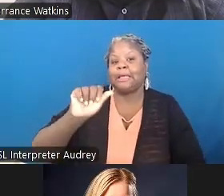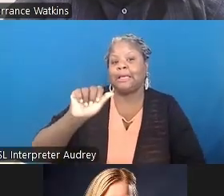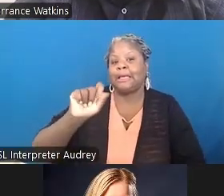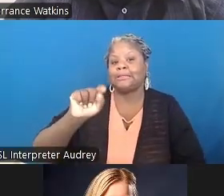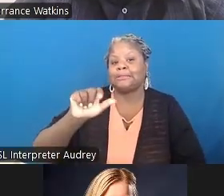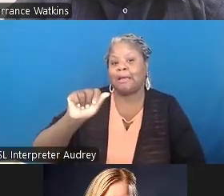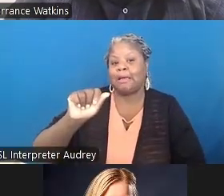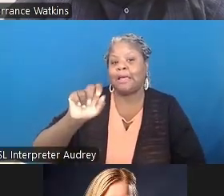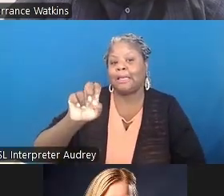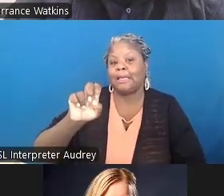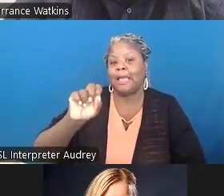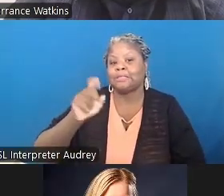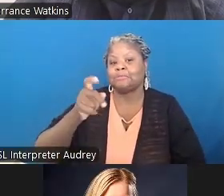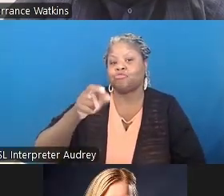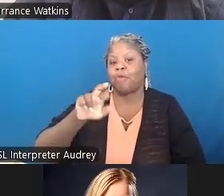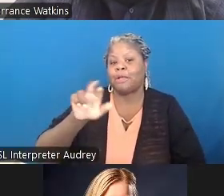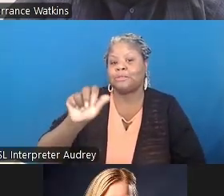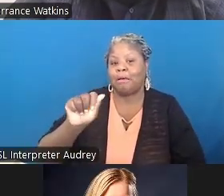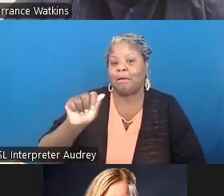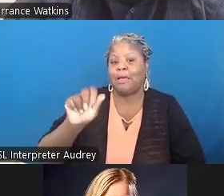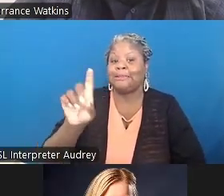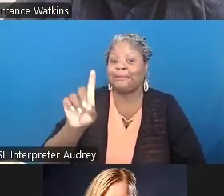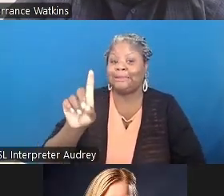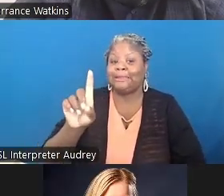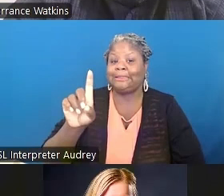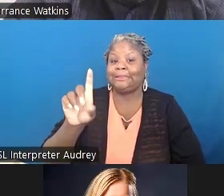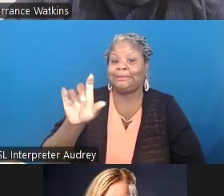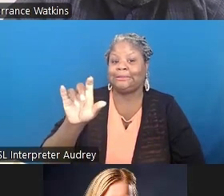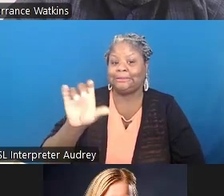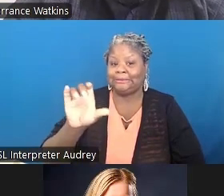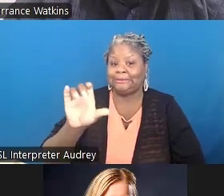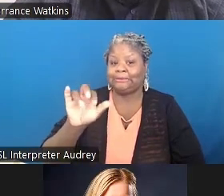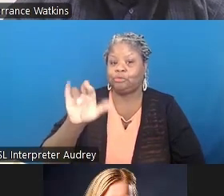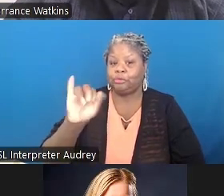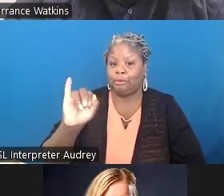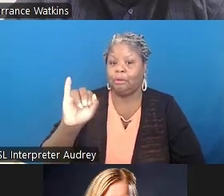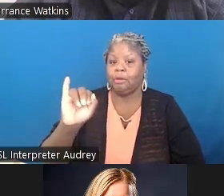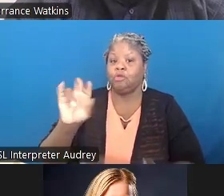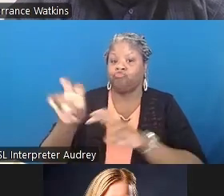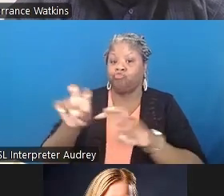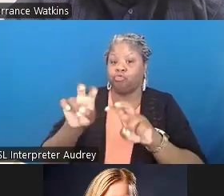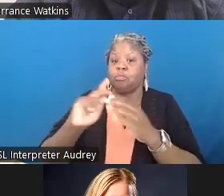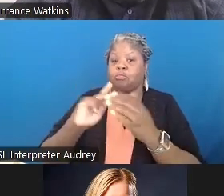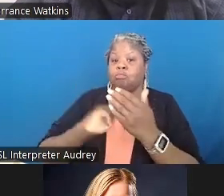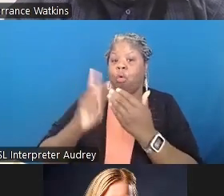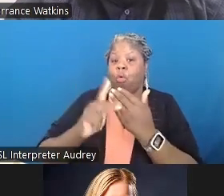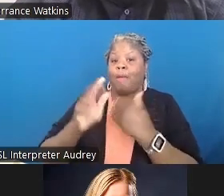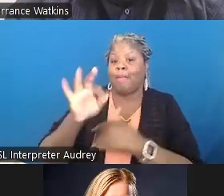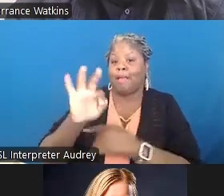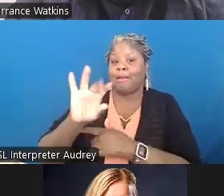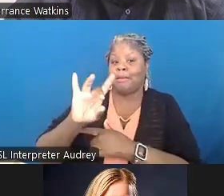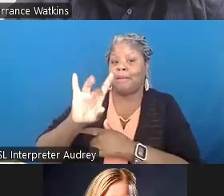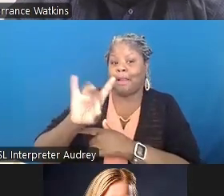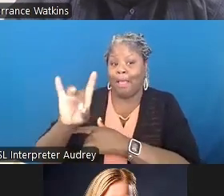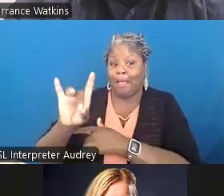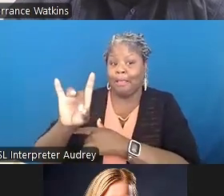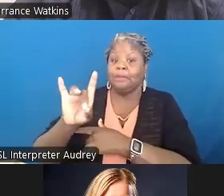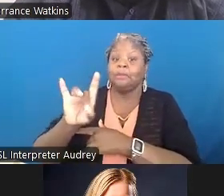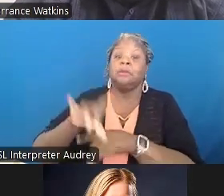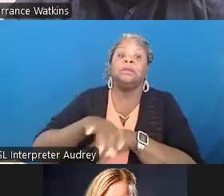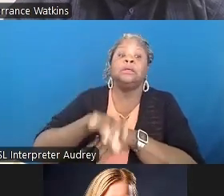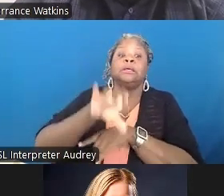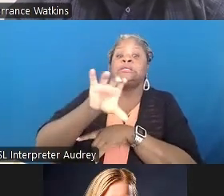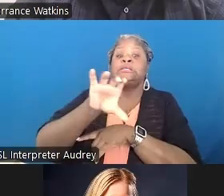de Concini Transitional Housing Program in 1988. CCS utilized the property over the years